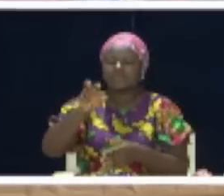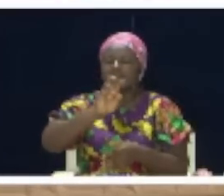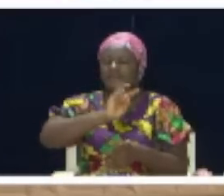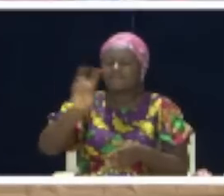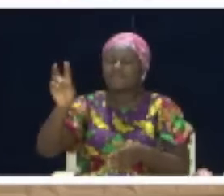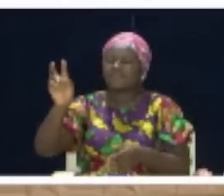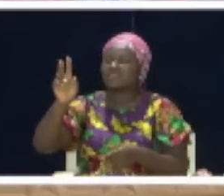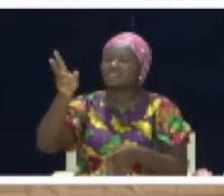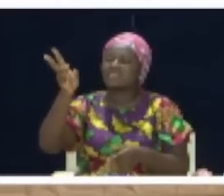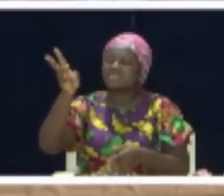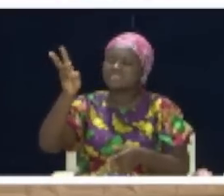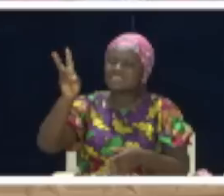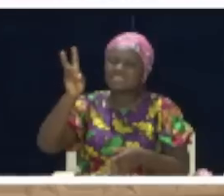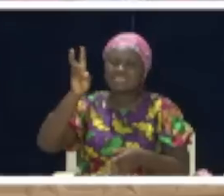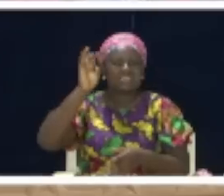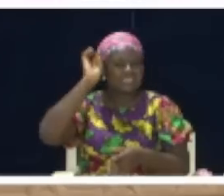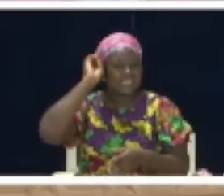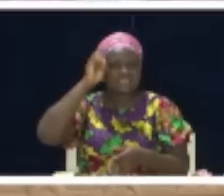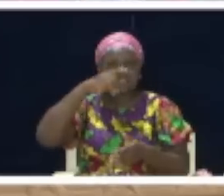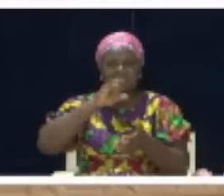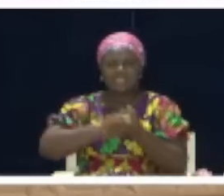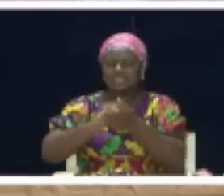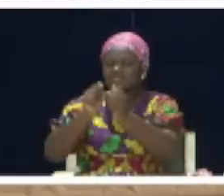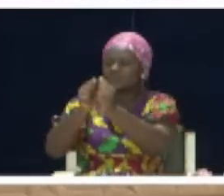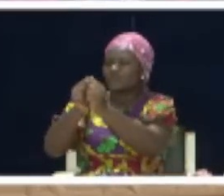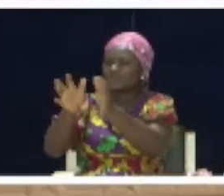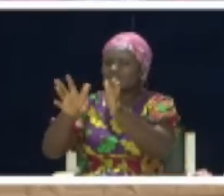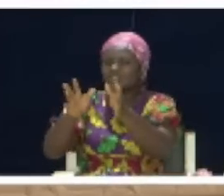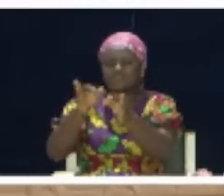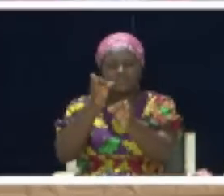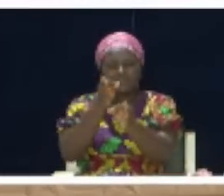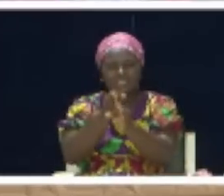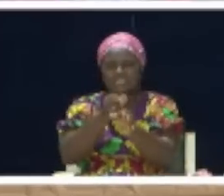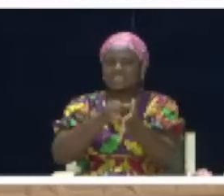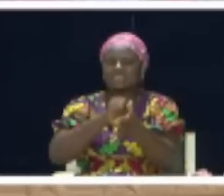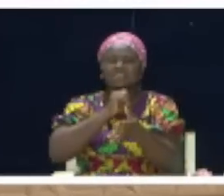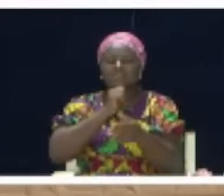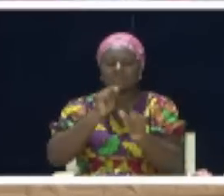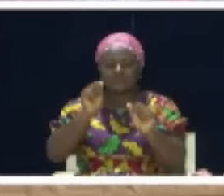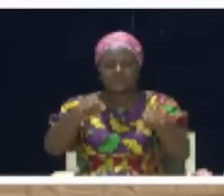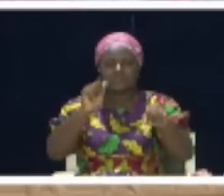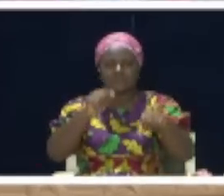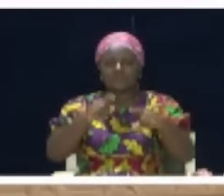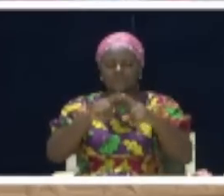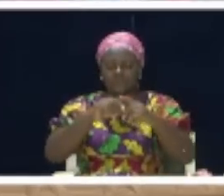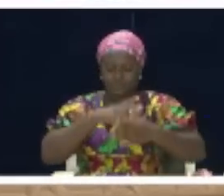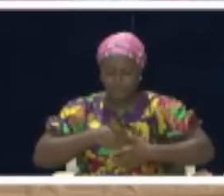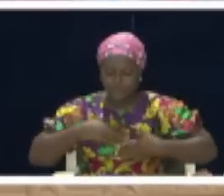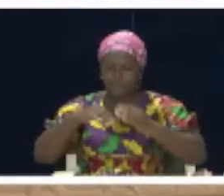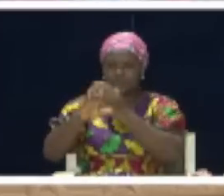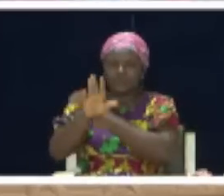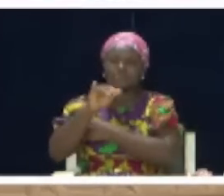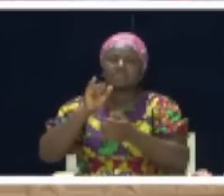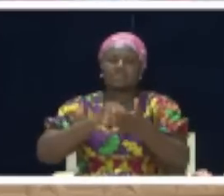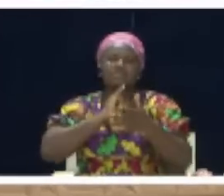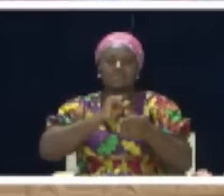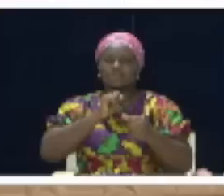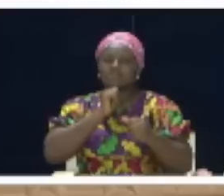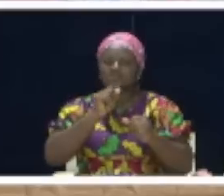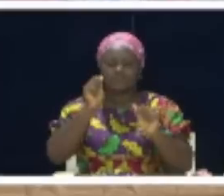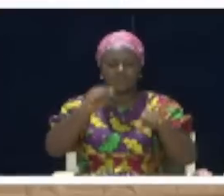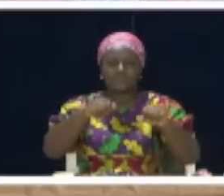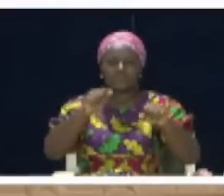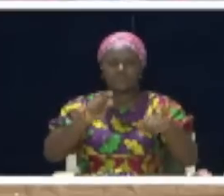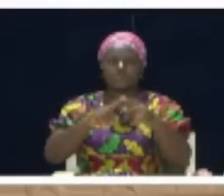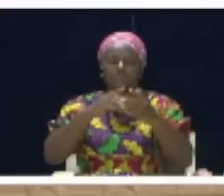Hebrews 11 verse 6 says, without faith, it's impossible to please God. Impossible to